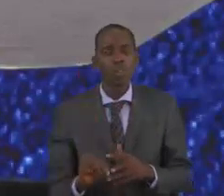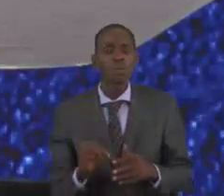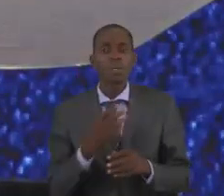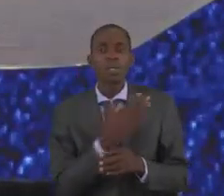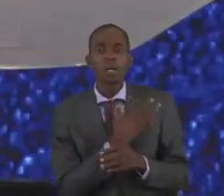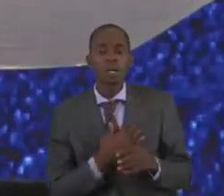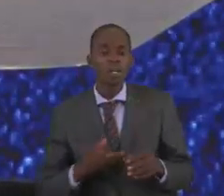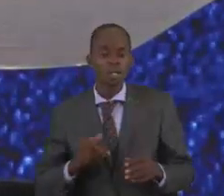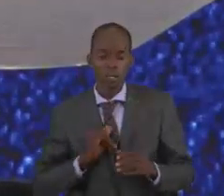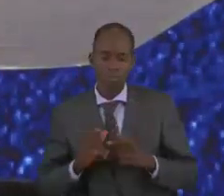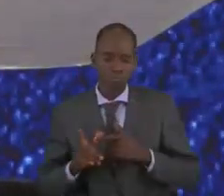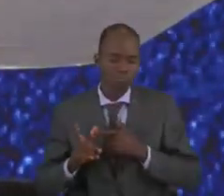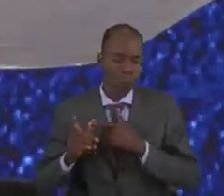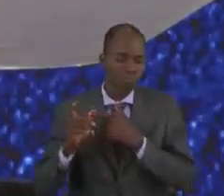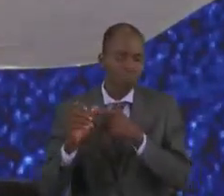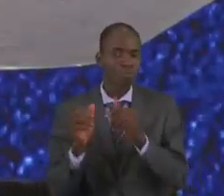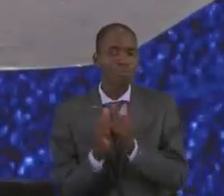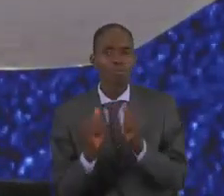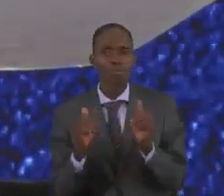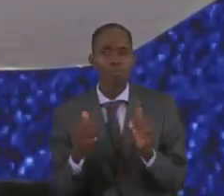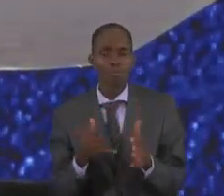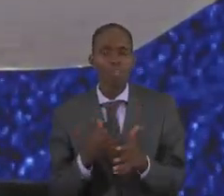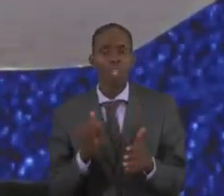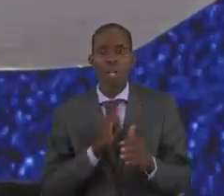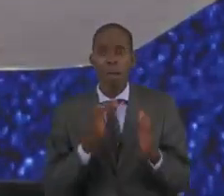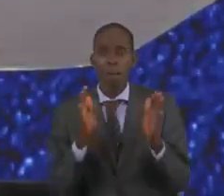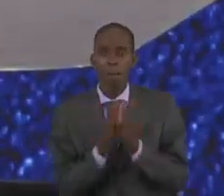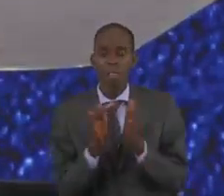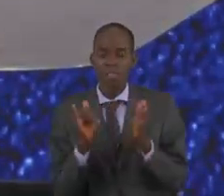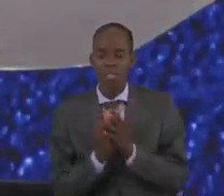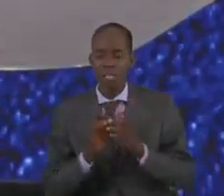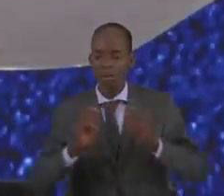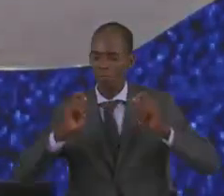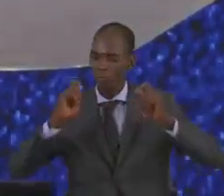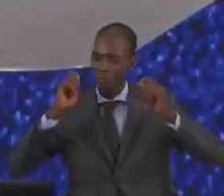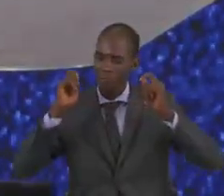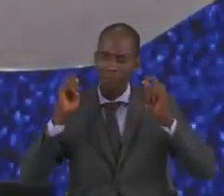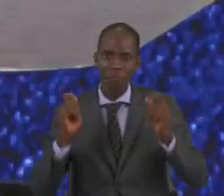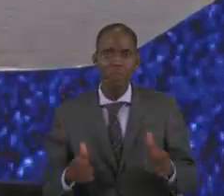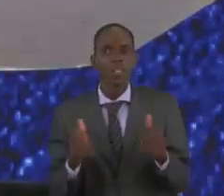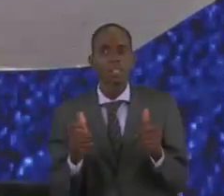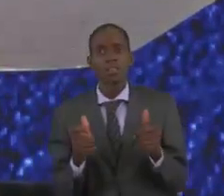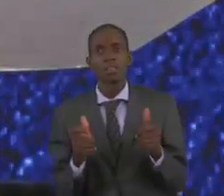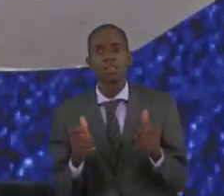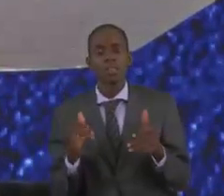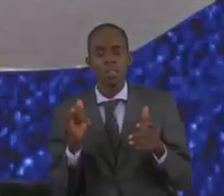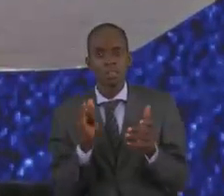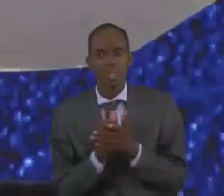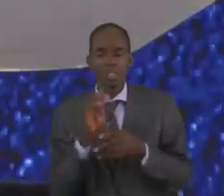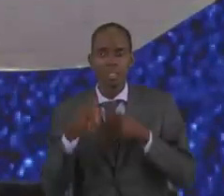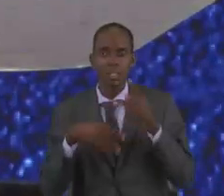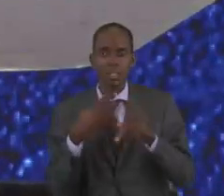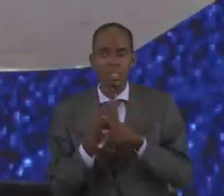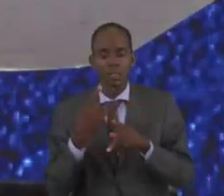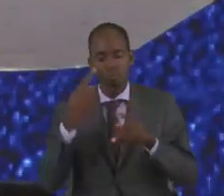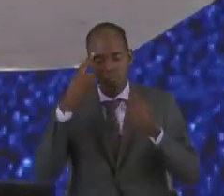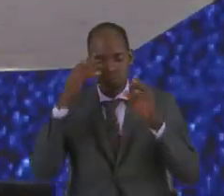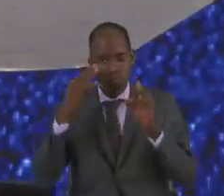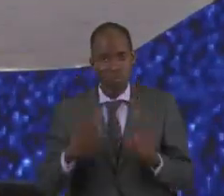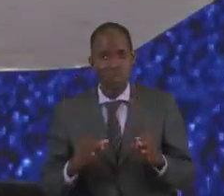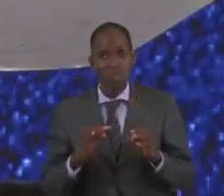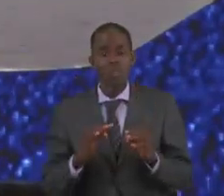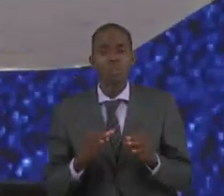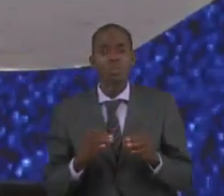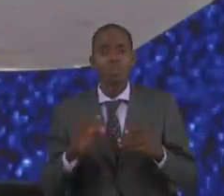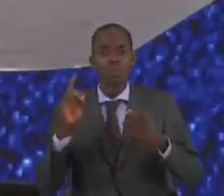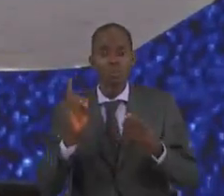ran with it. I pray that spontaneity, that consideration, and that